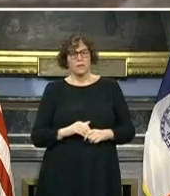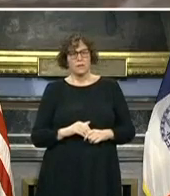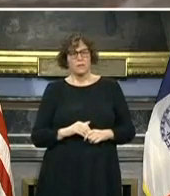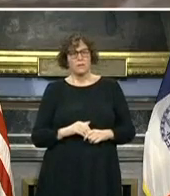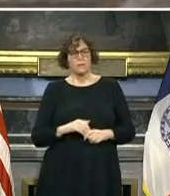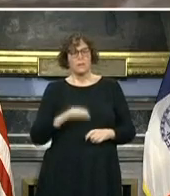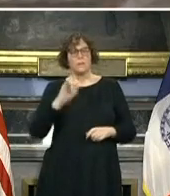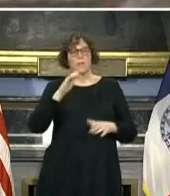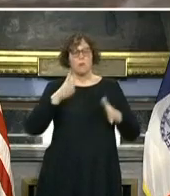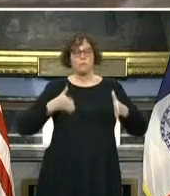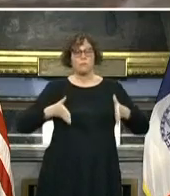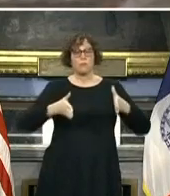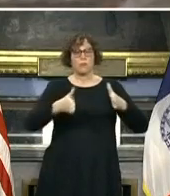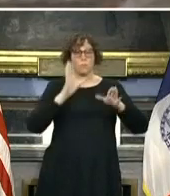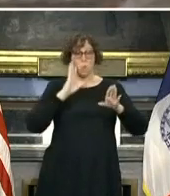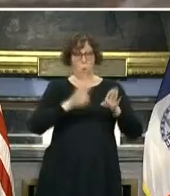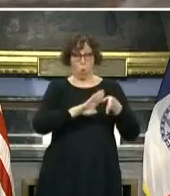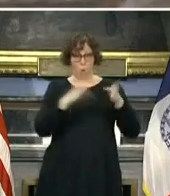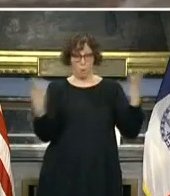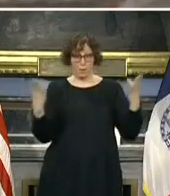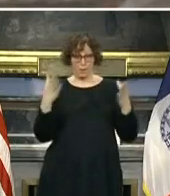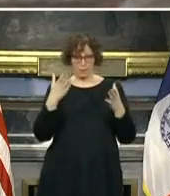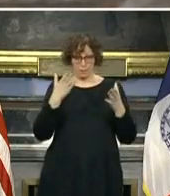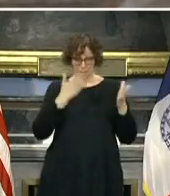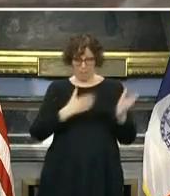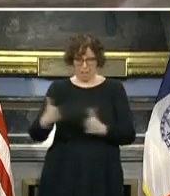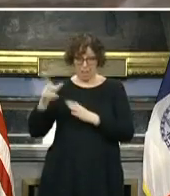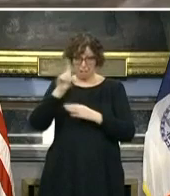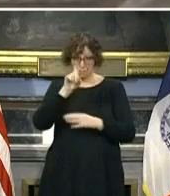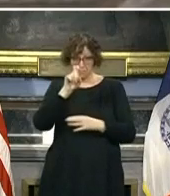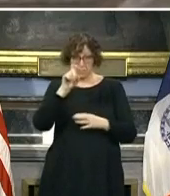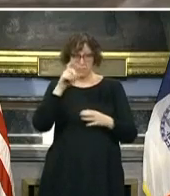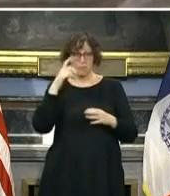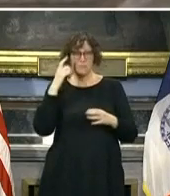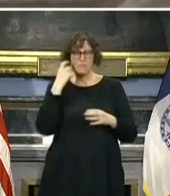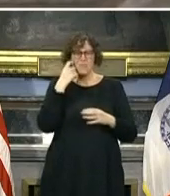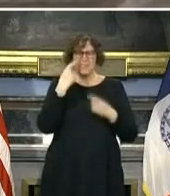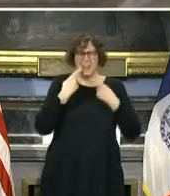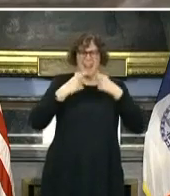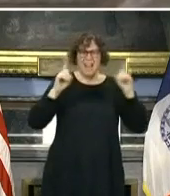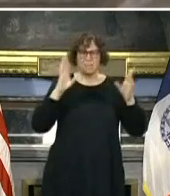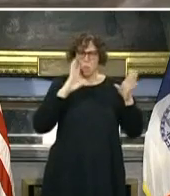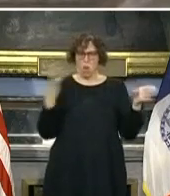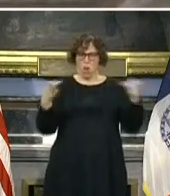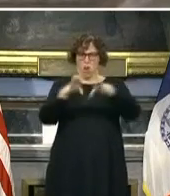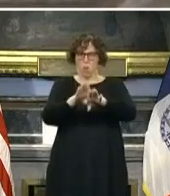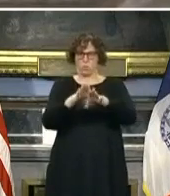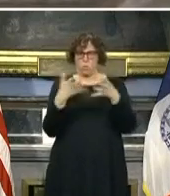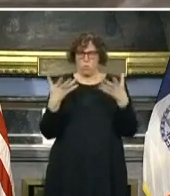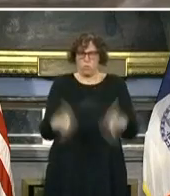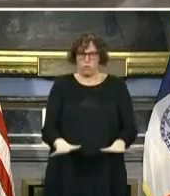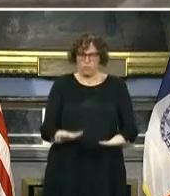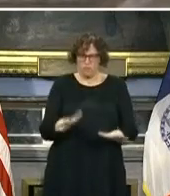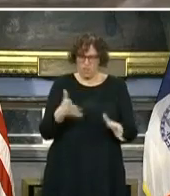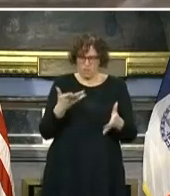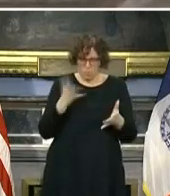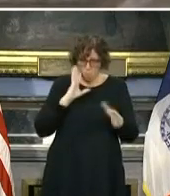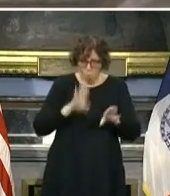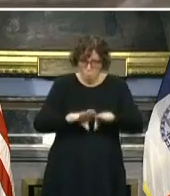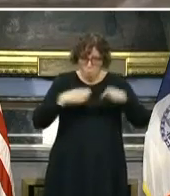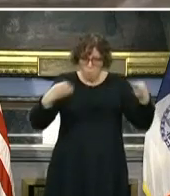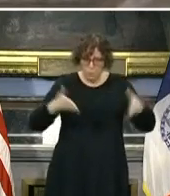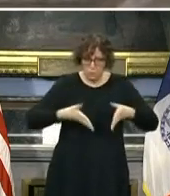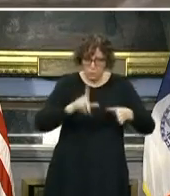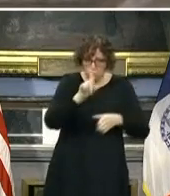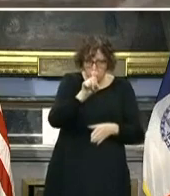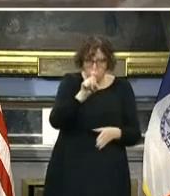the rationale for that? And in particular, is there anything else you're considering, for people who just have trouble on the sidewalks or in the park?